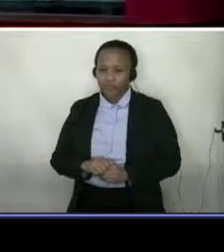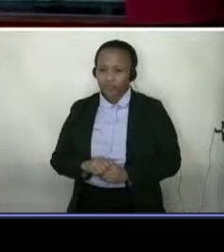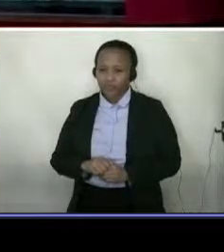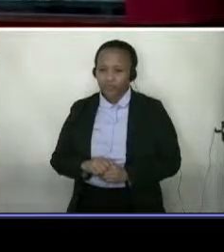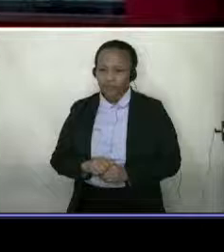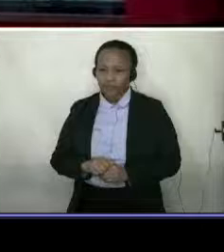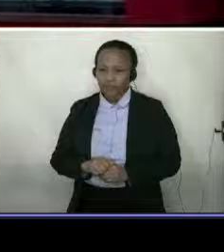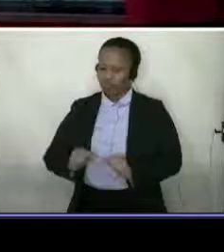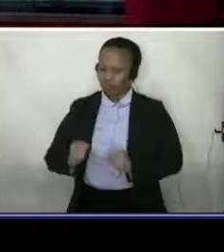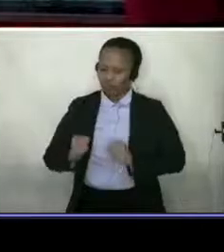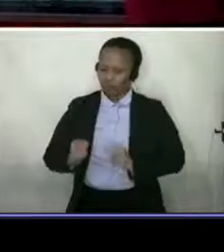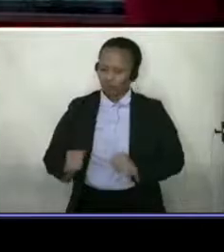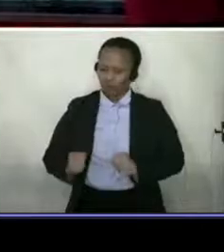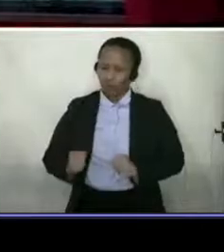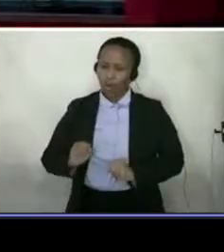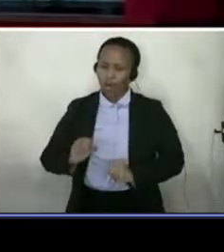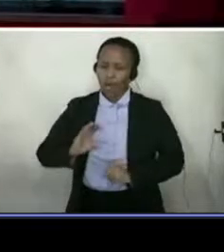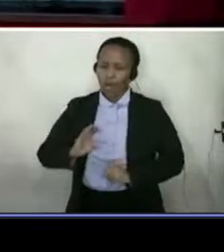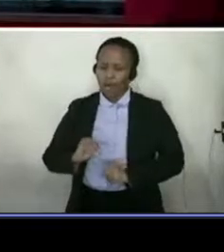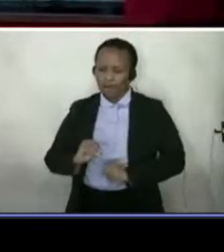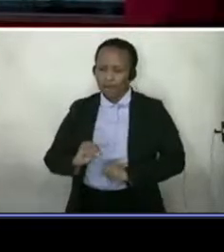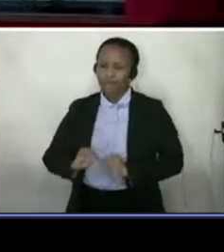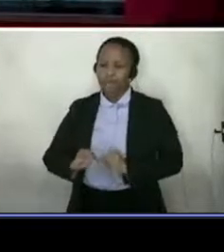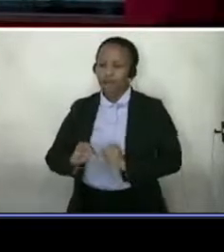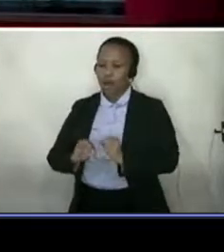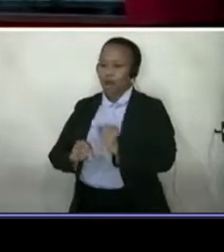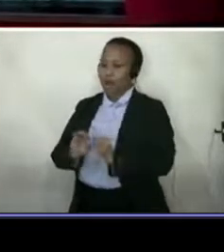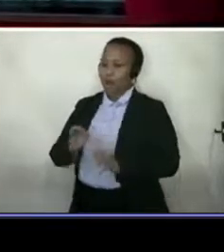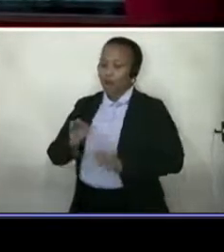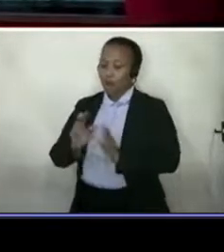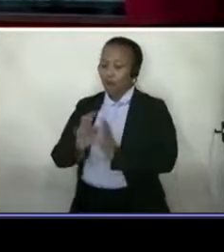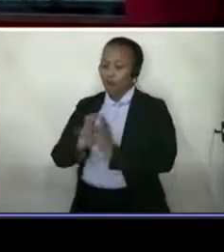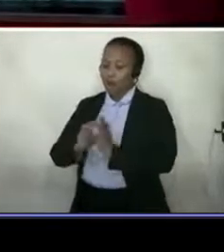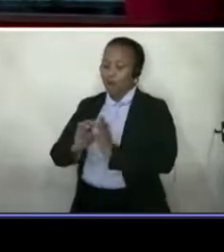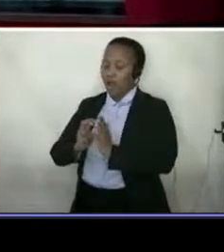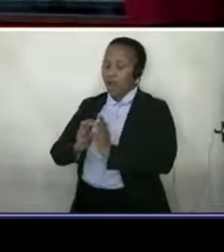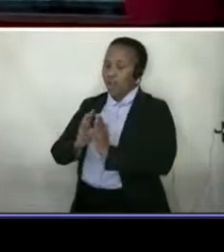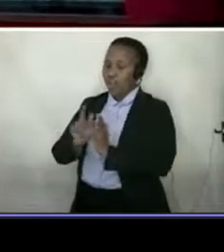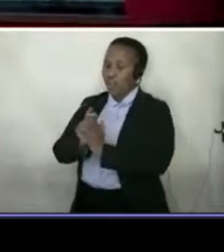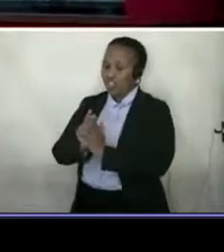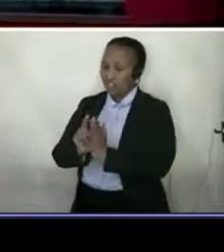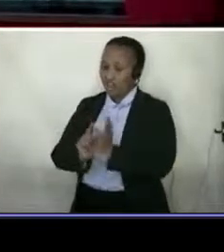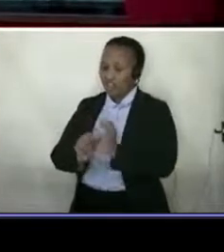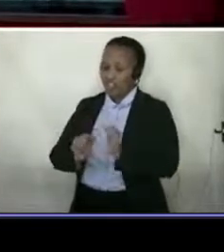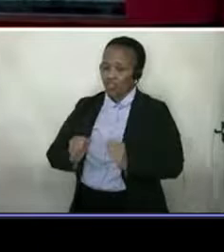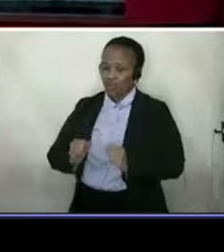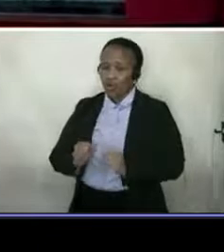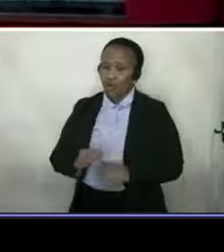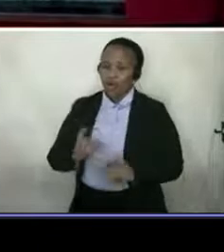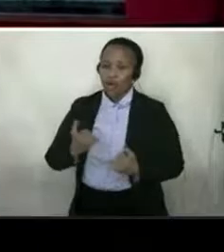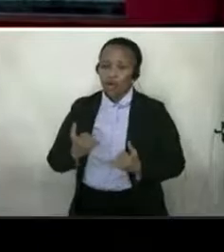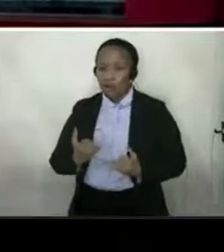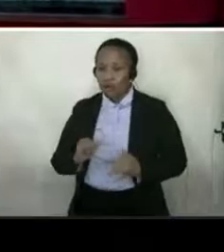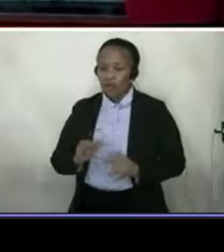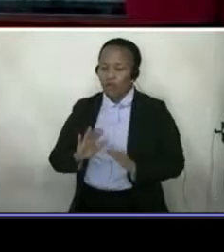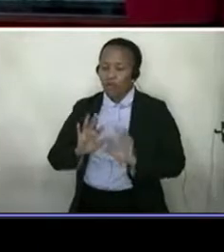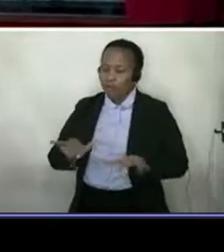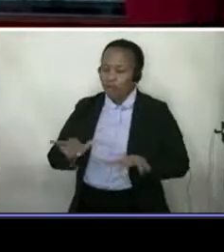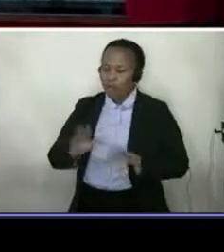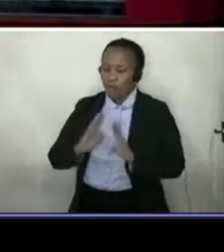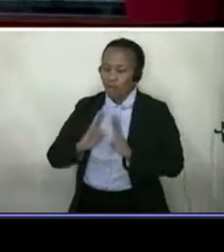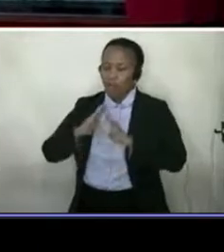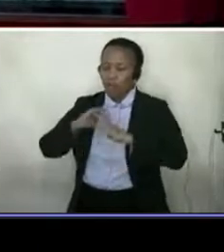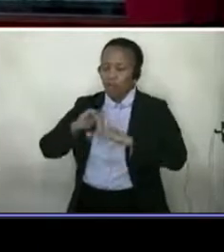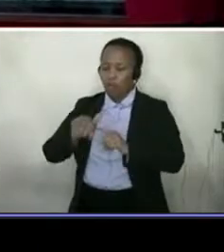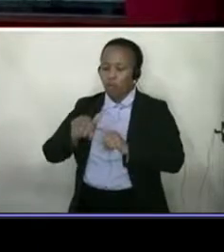legislation. Senior officials face absolutely no consequence for non-compliance.